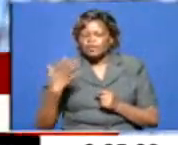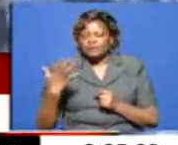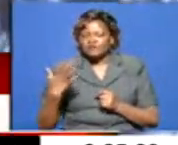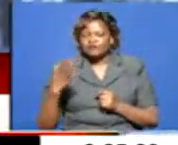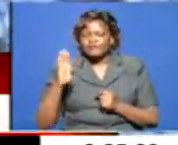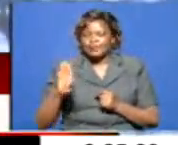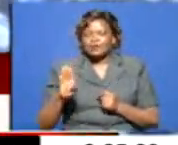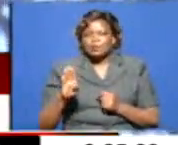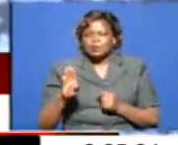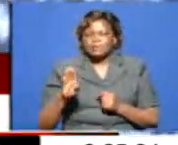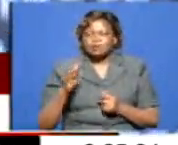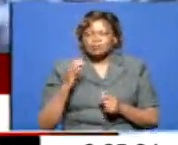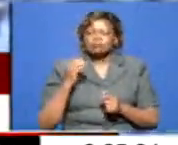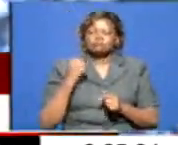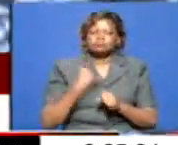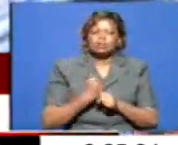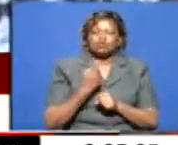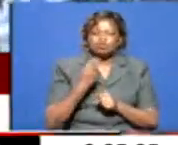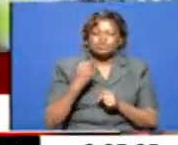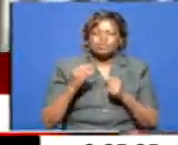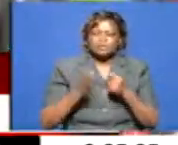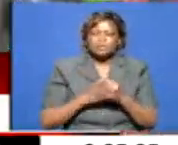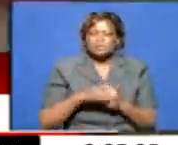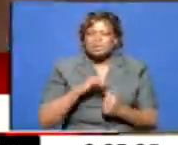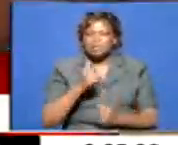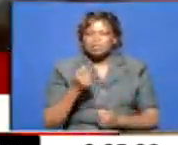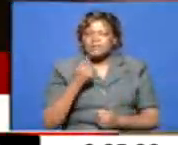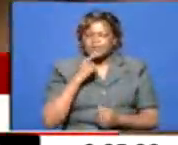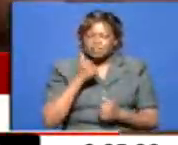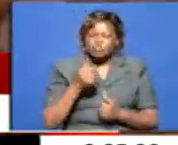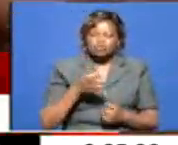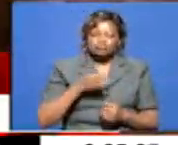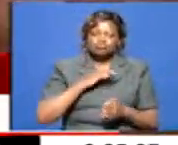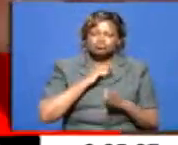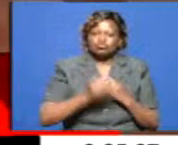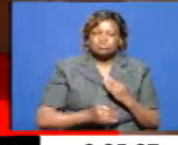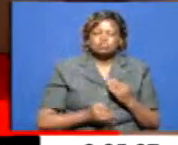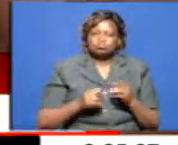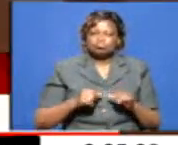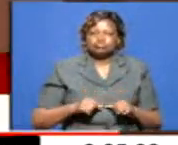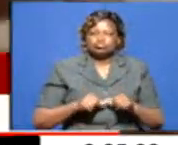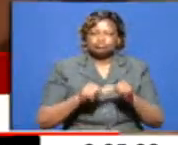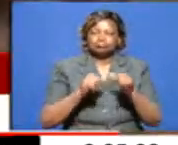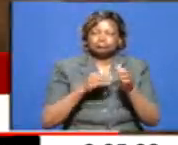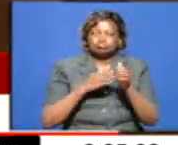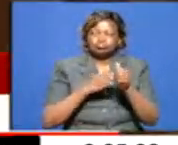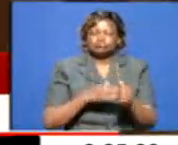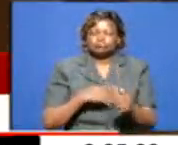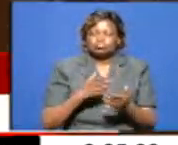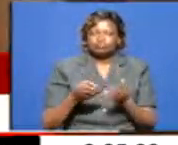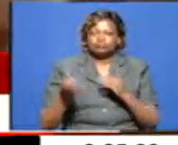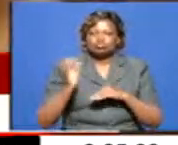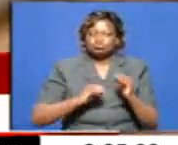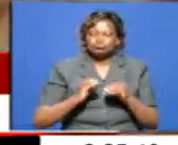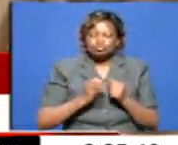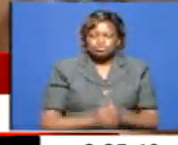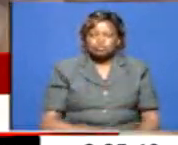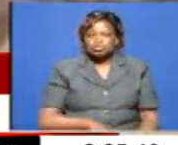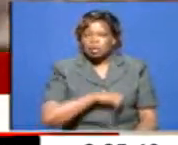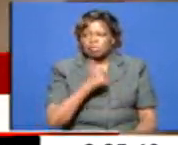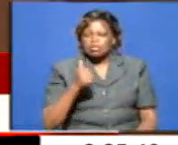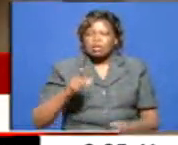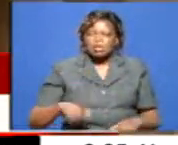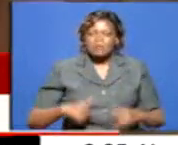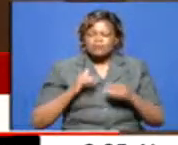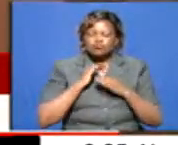shillings recorded in 2019. Medical and motor insurance classes maintained a leading position in terms of contribution. In non-life insurance,